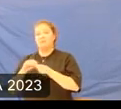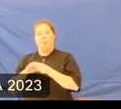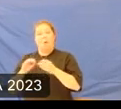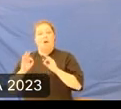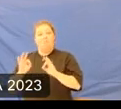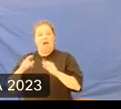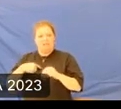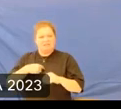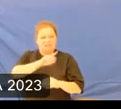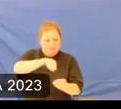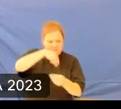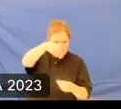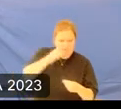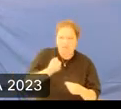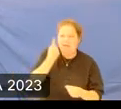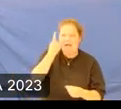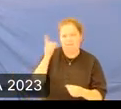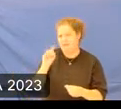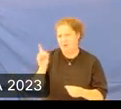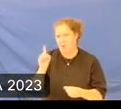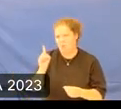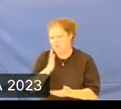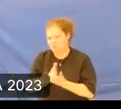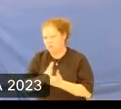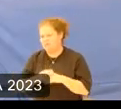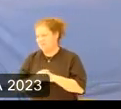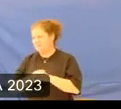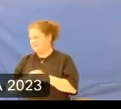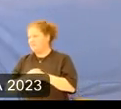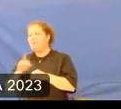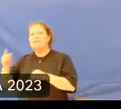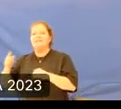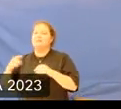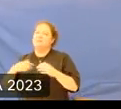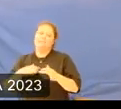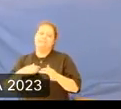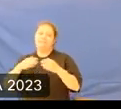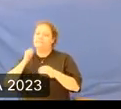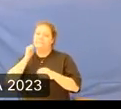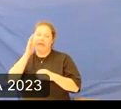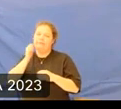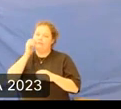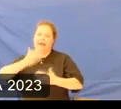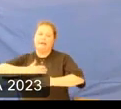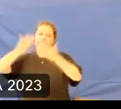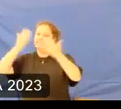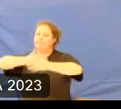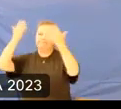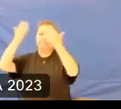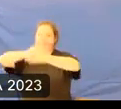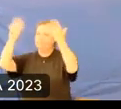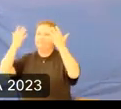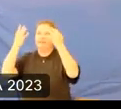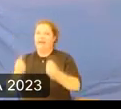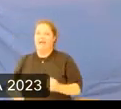But the point is, I put it to you that actually, this is what we do all the time. We have dual content, at least, because this is where, you know,